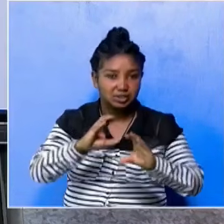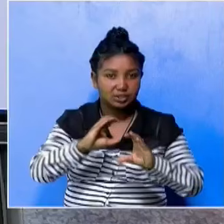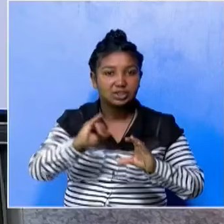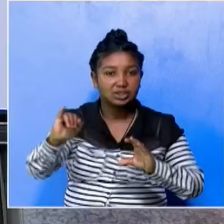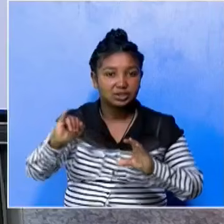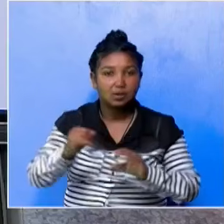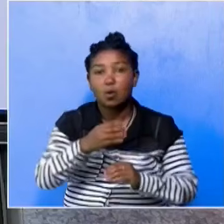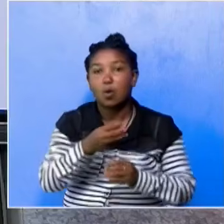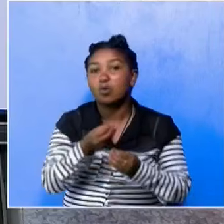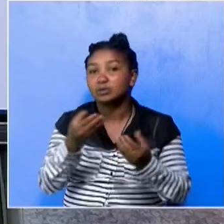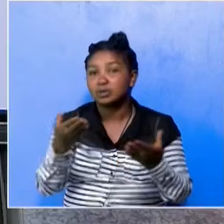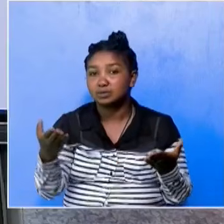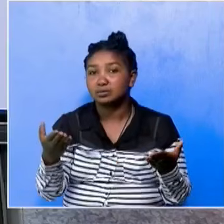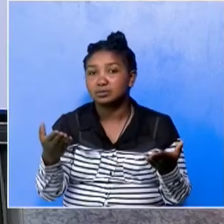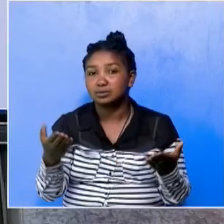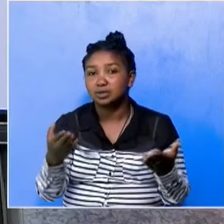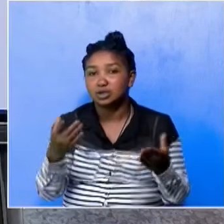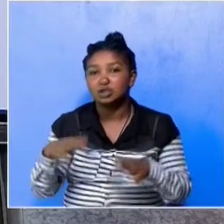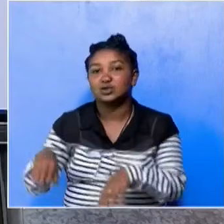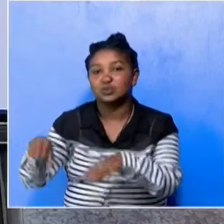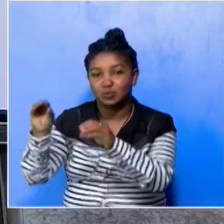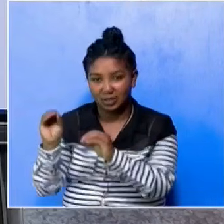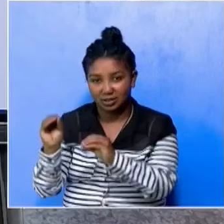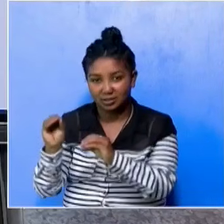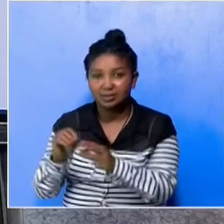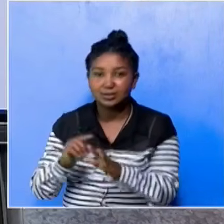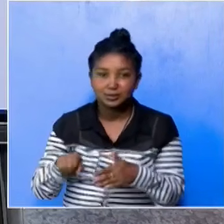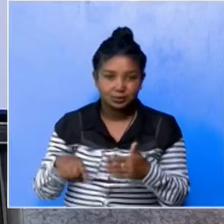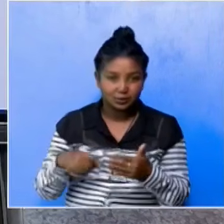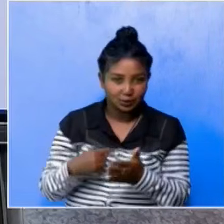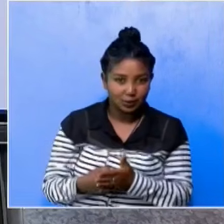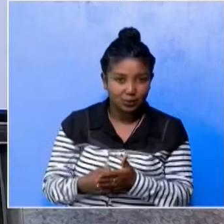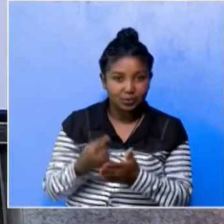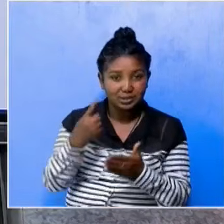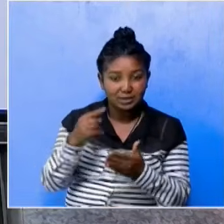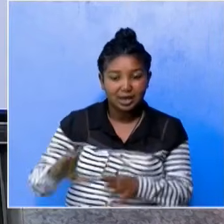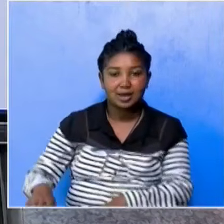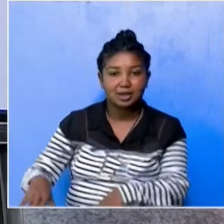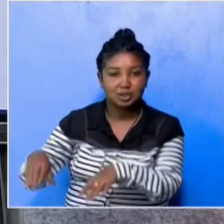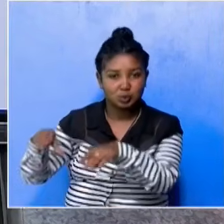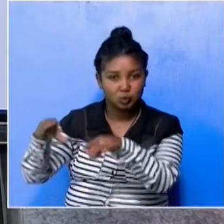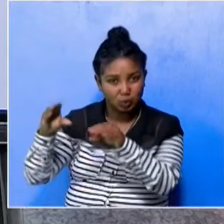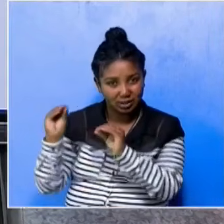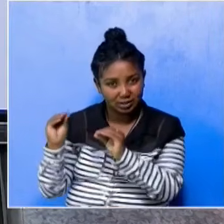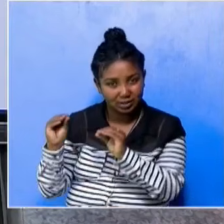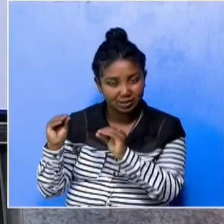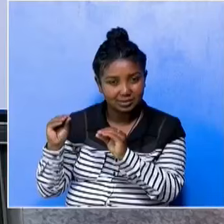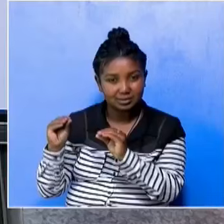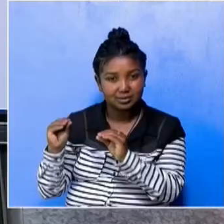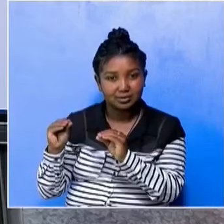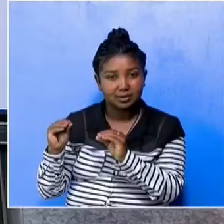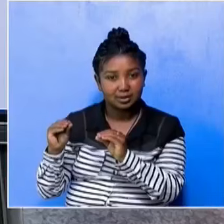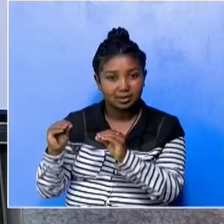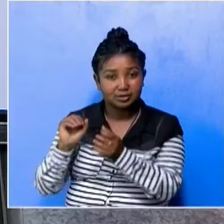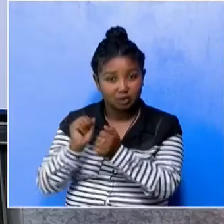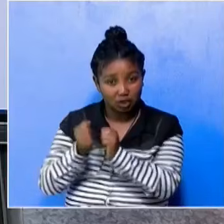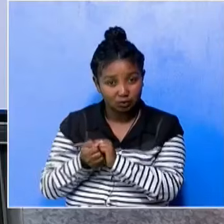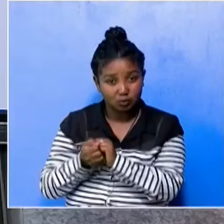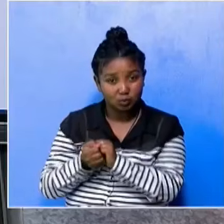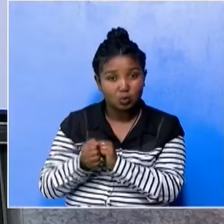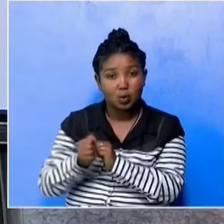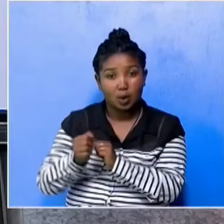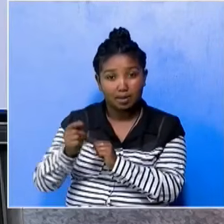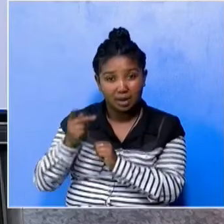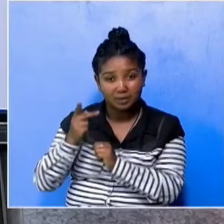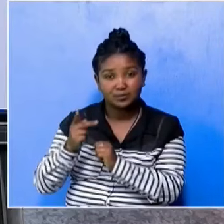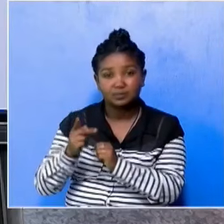the object? Students. So, the students here, the student, when changed into passive